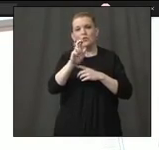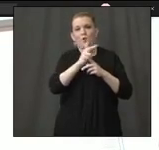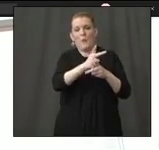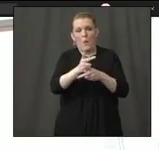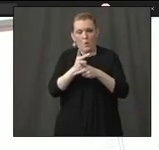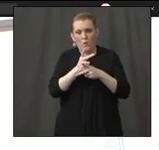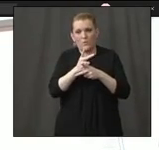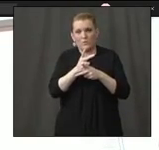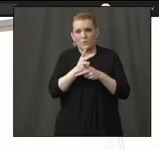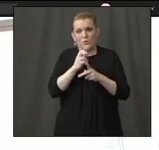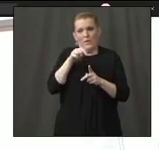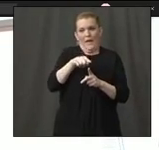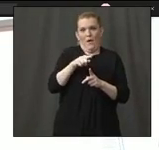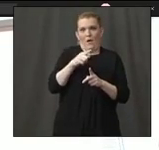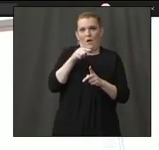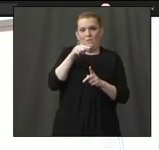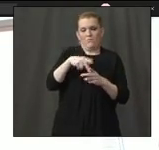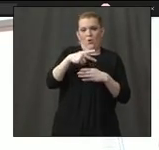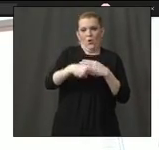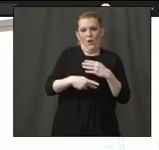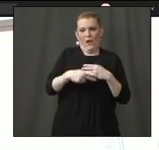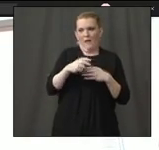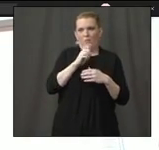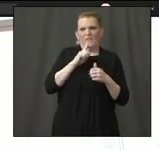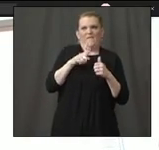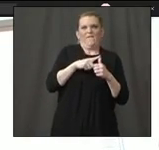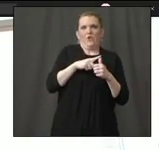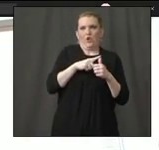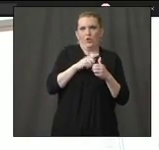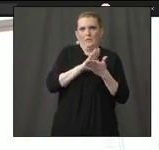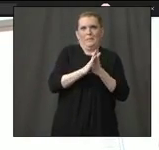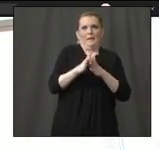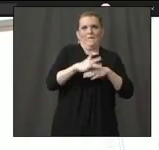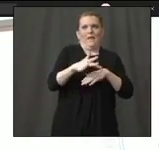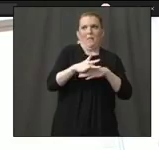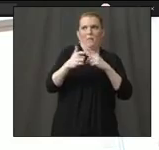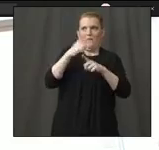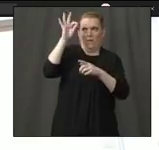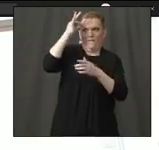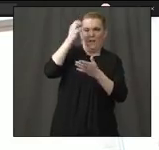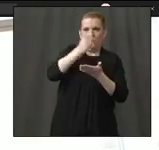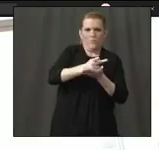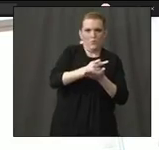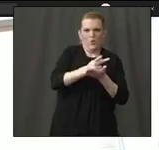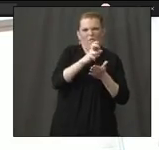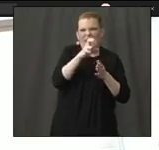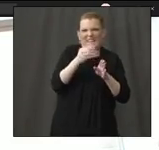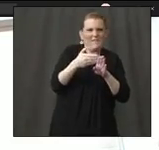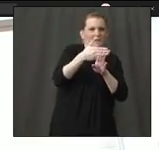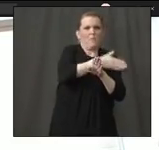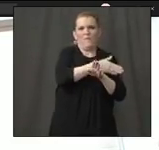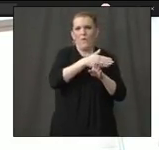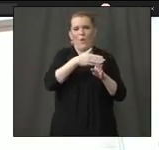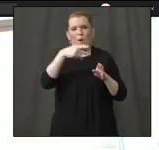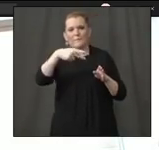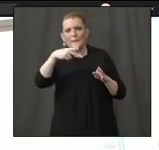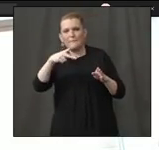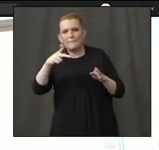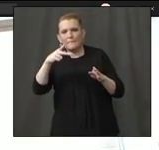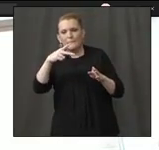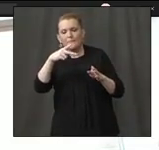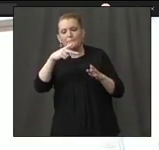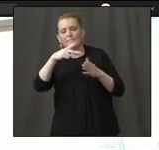this was one of the first programs that was out there in the market from the feds before the PPP and other loans